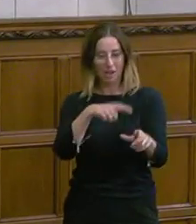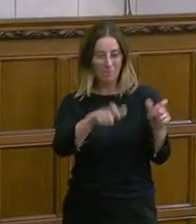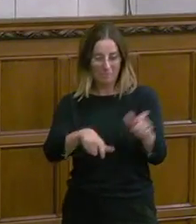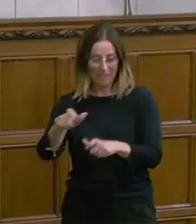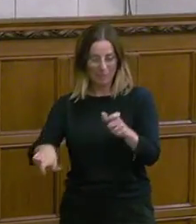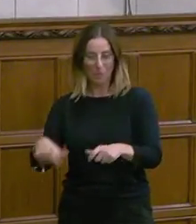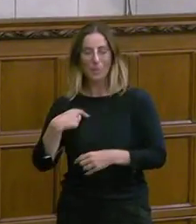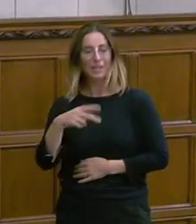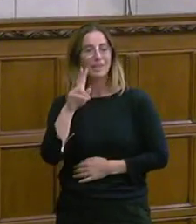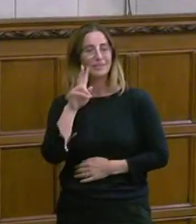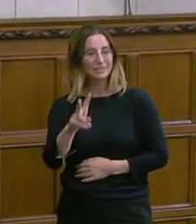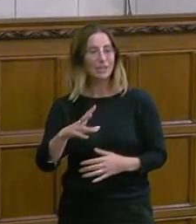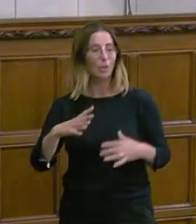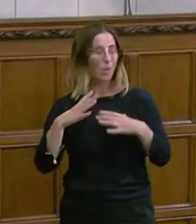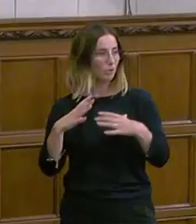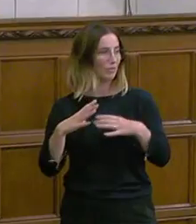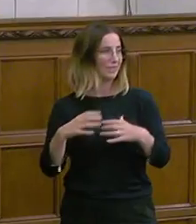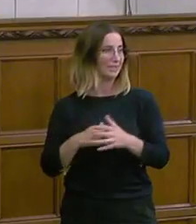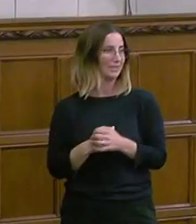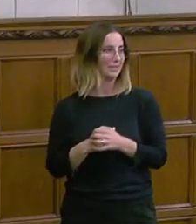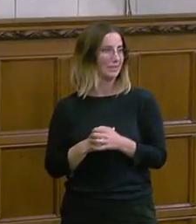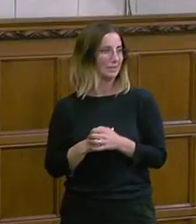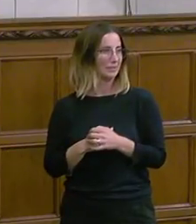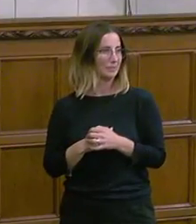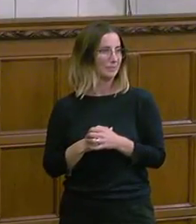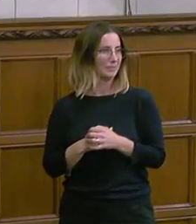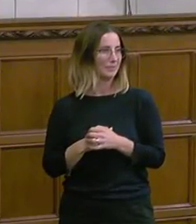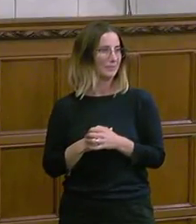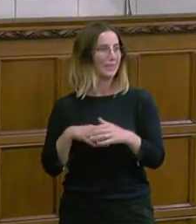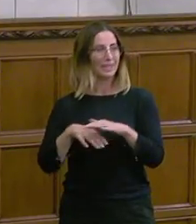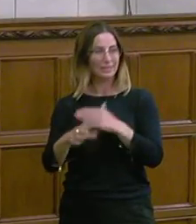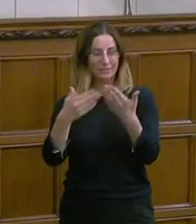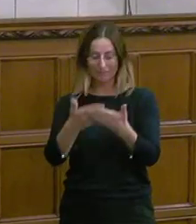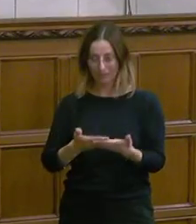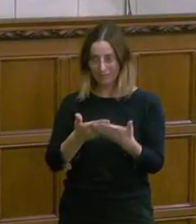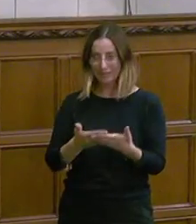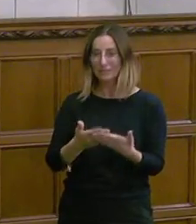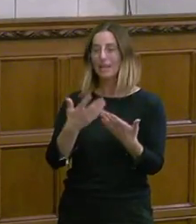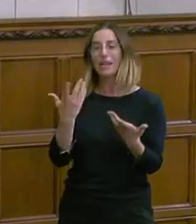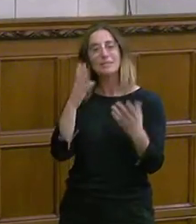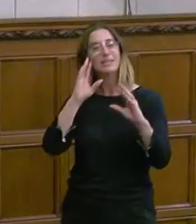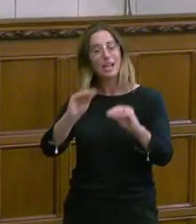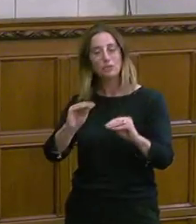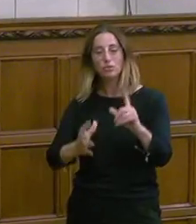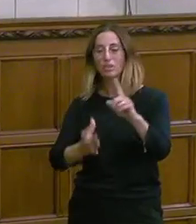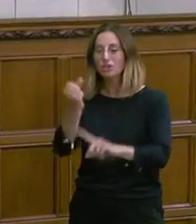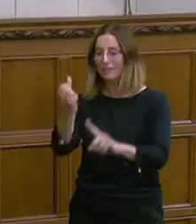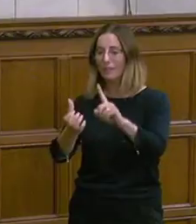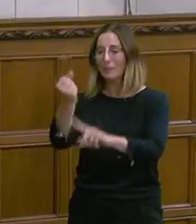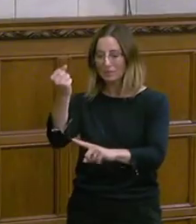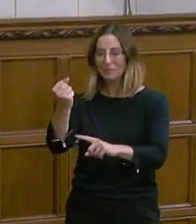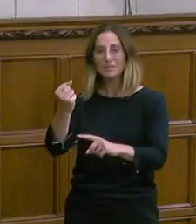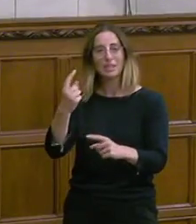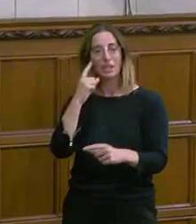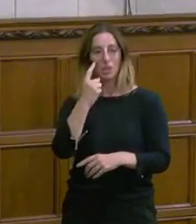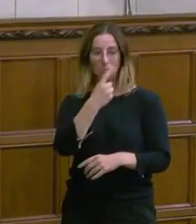in the statistics and the evidence that clearly in studies on educational attainment, it proves conclusively